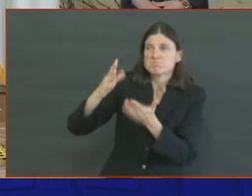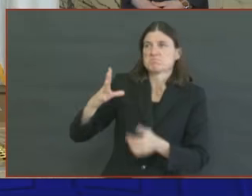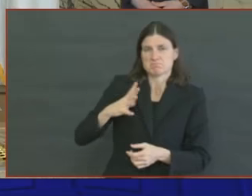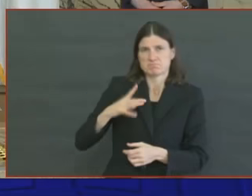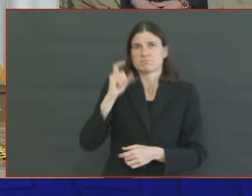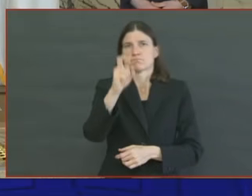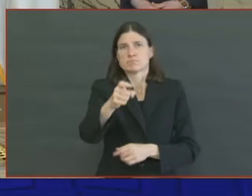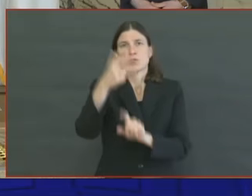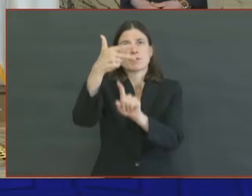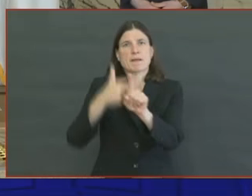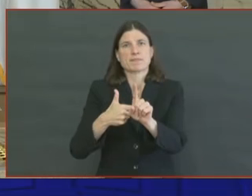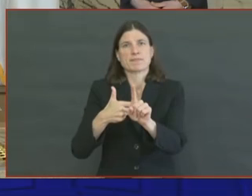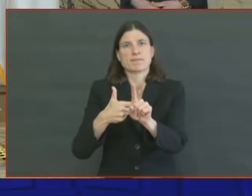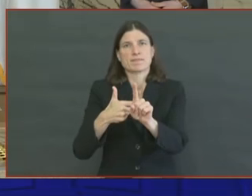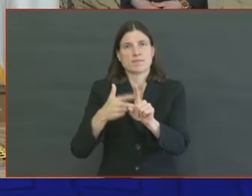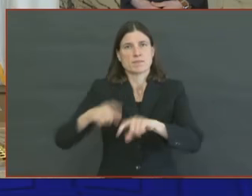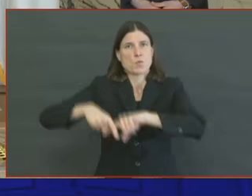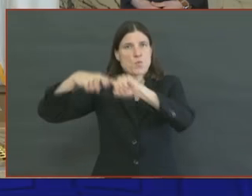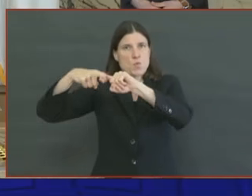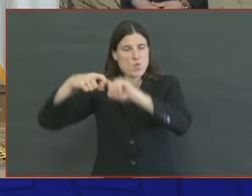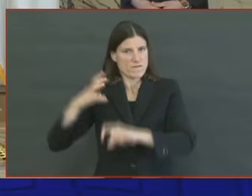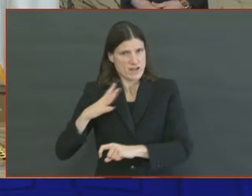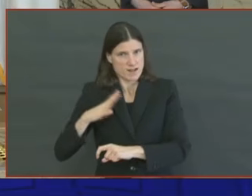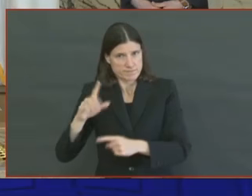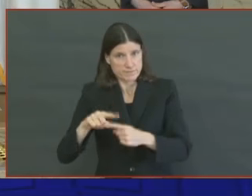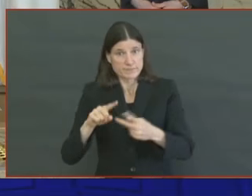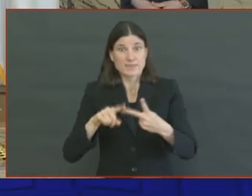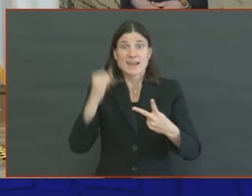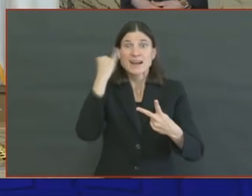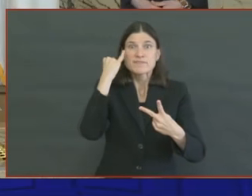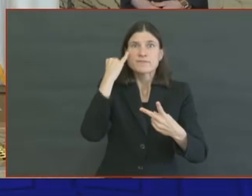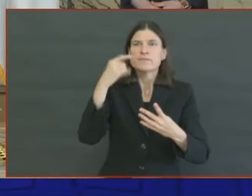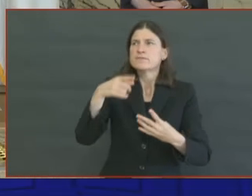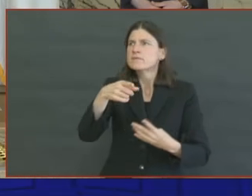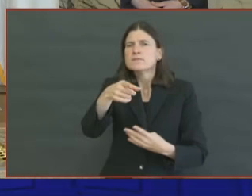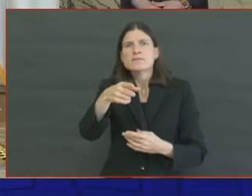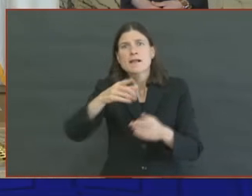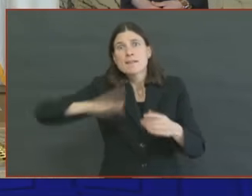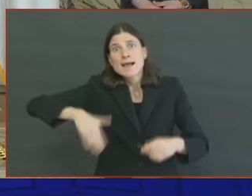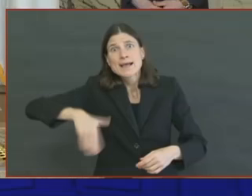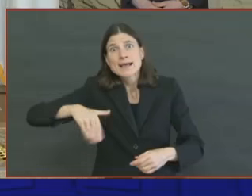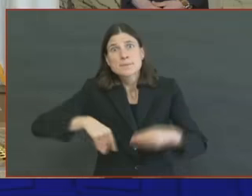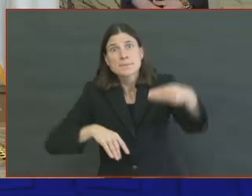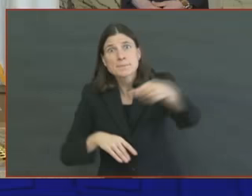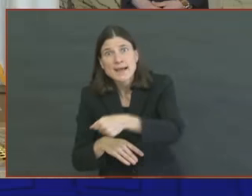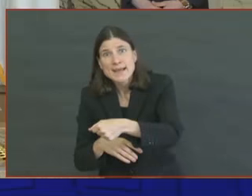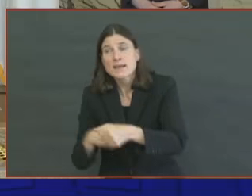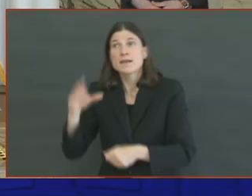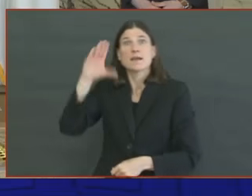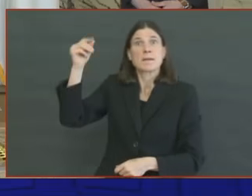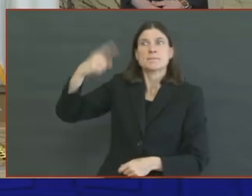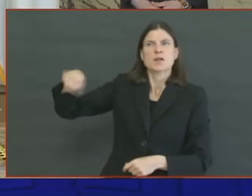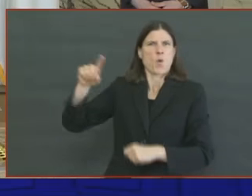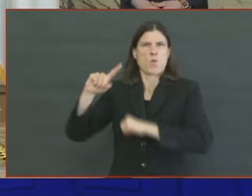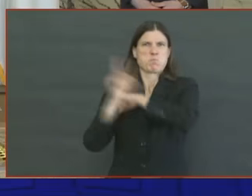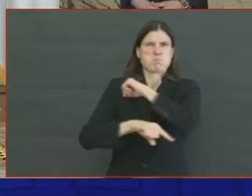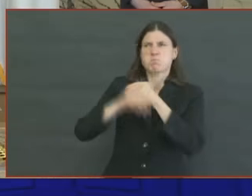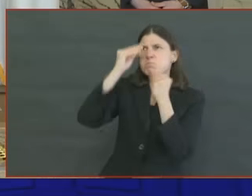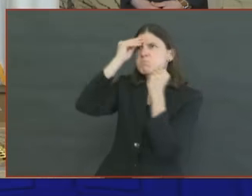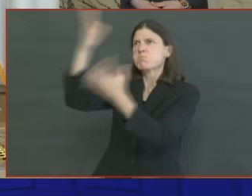agencies for residential borrowers who take advantage of the grace period, and they've agreed to a 60-day moratorium